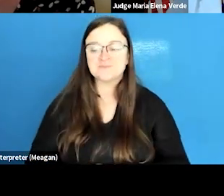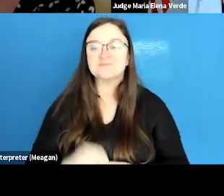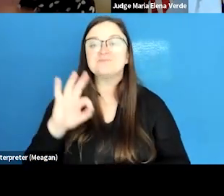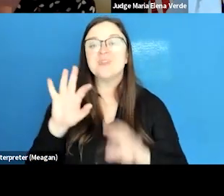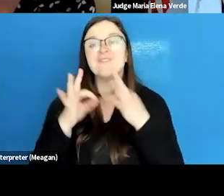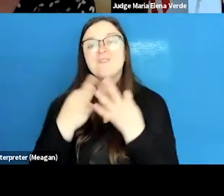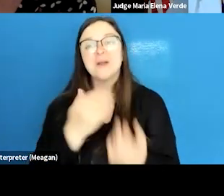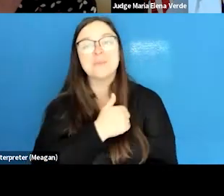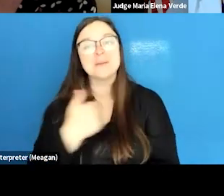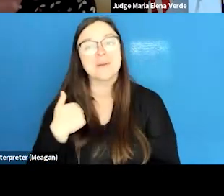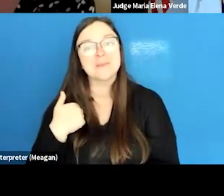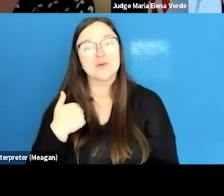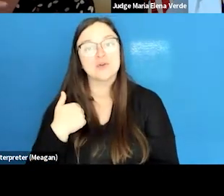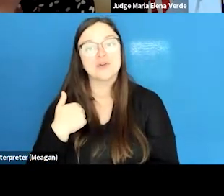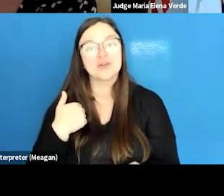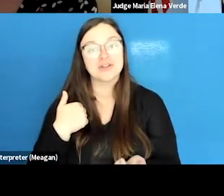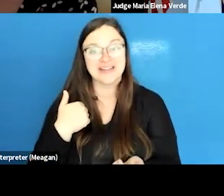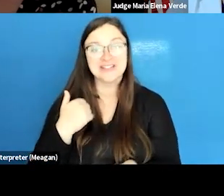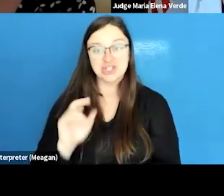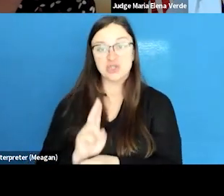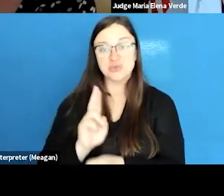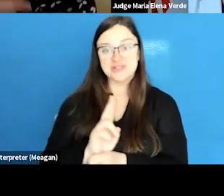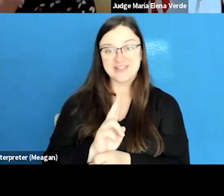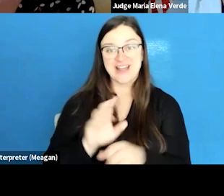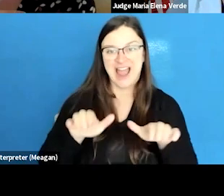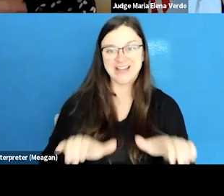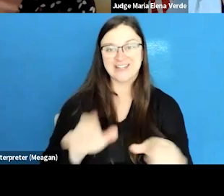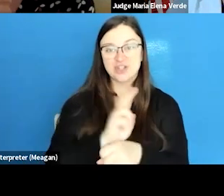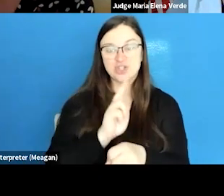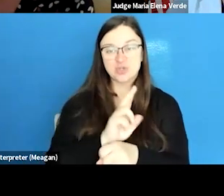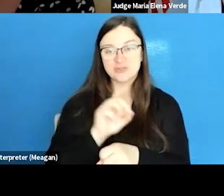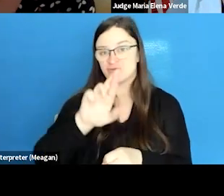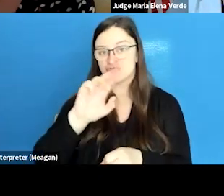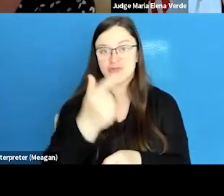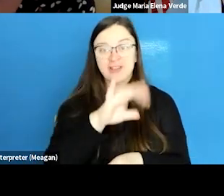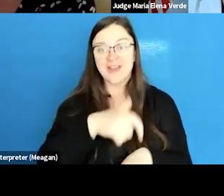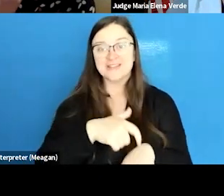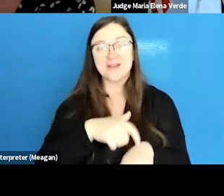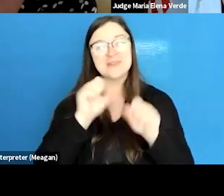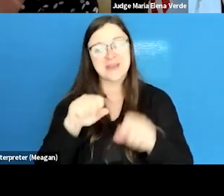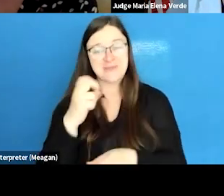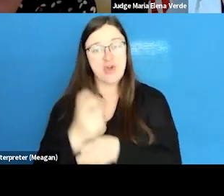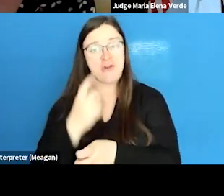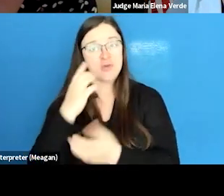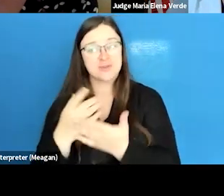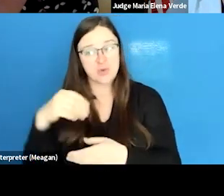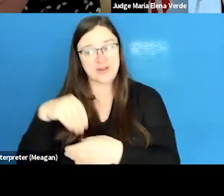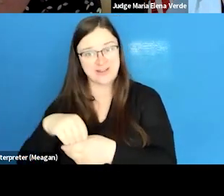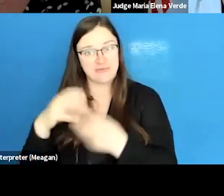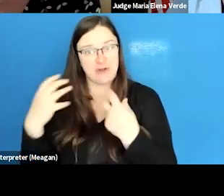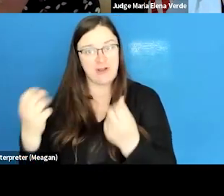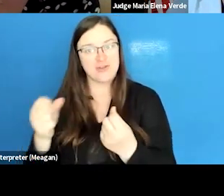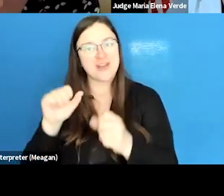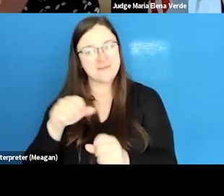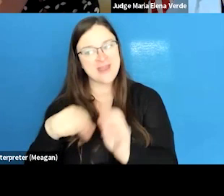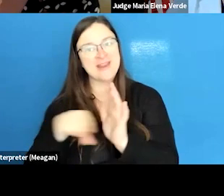is actively using, that can be really hard for a person in recovery, and that can be a really negative environment for them to